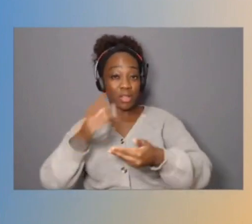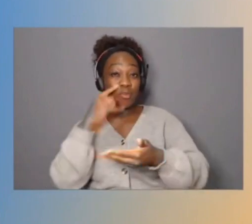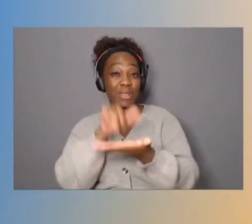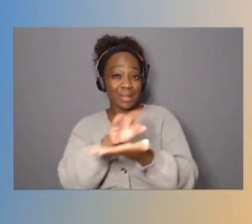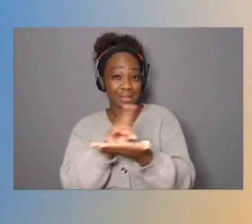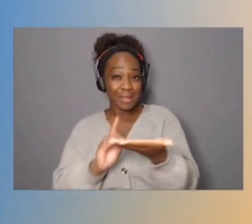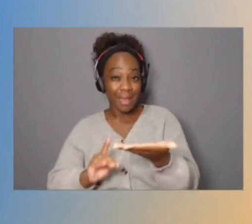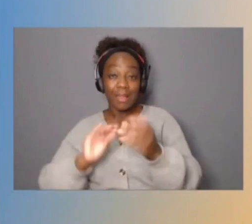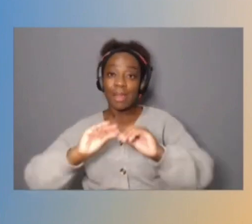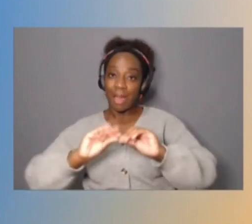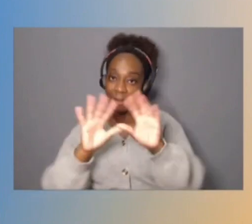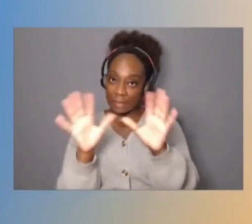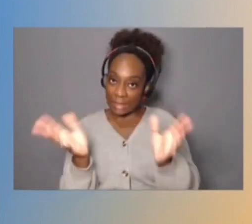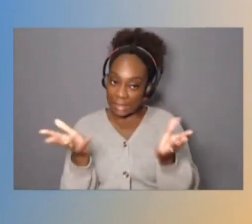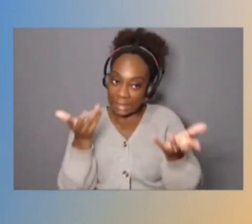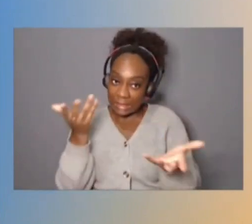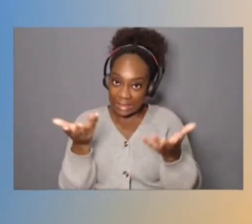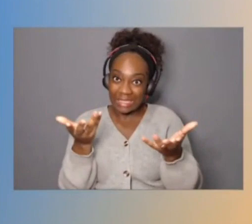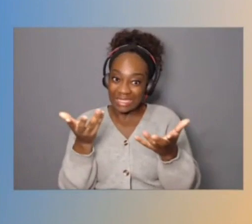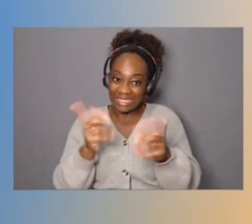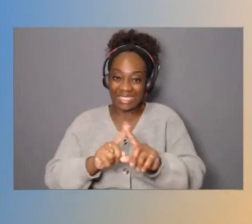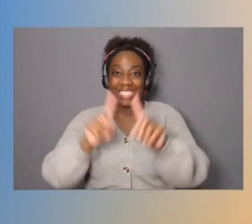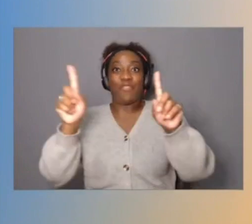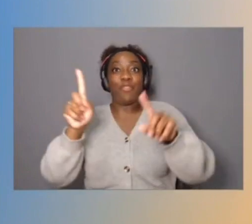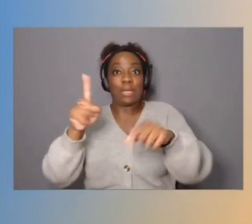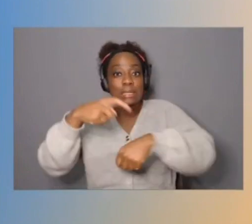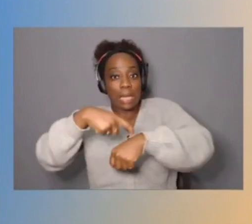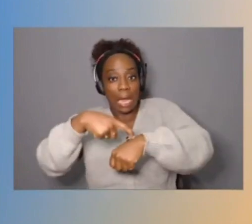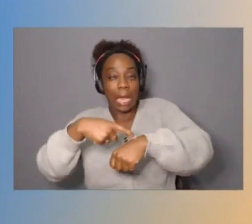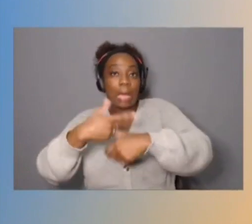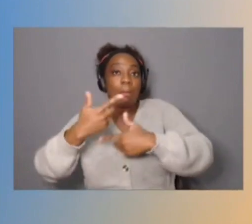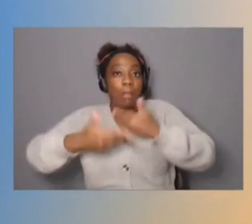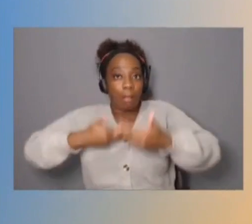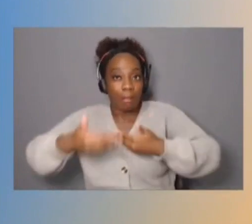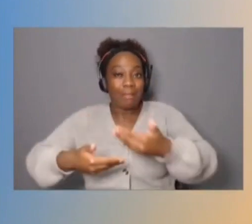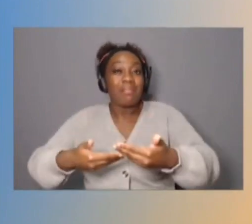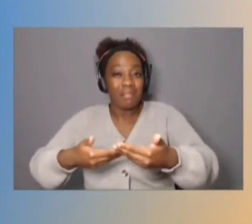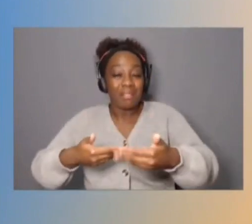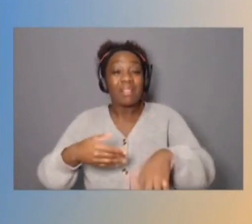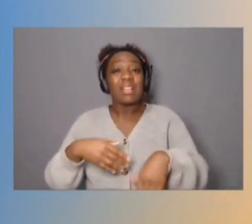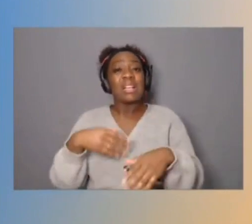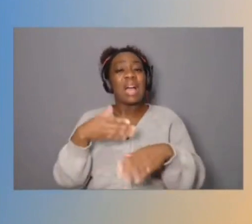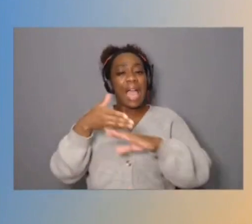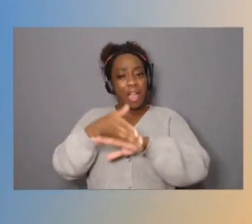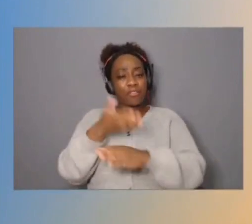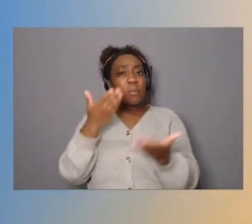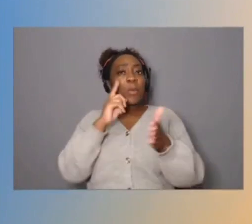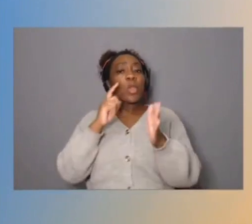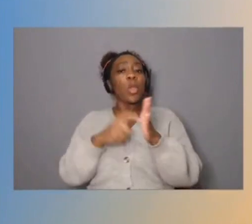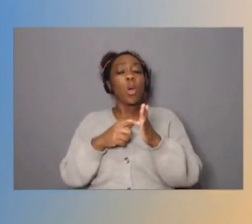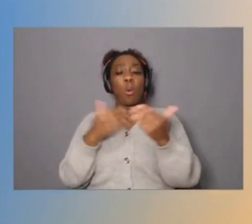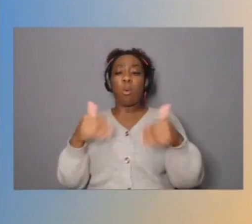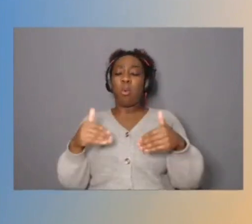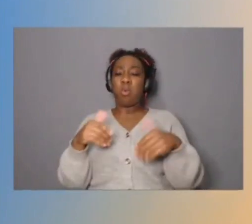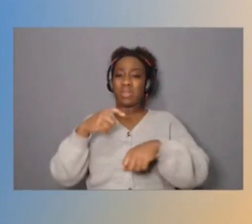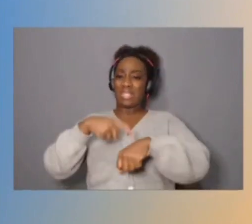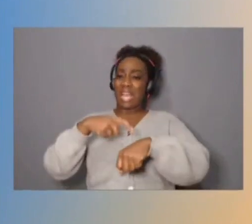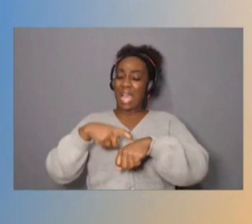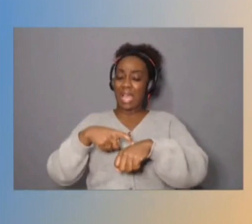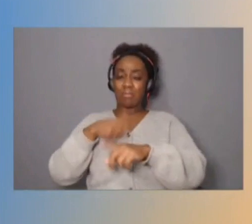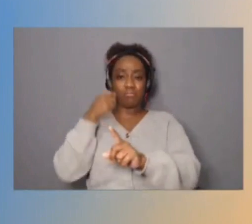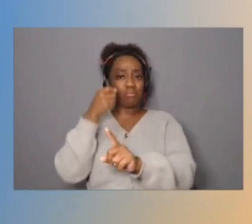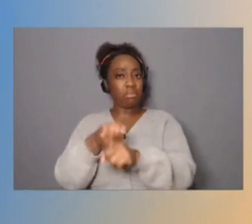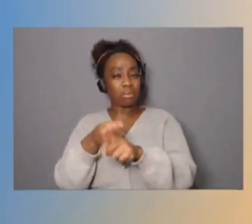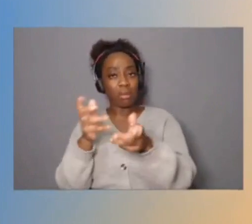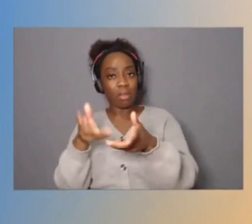iterations in that process, right? Like, for example, after synthesis, you found that your timing has impacted so much or degraded so much,